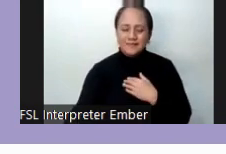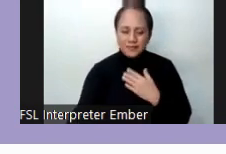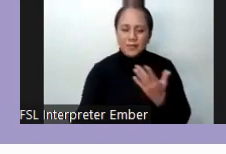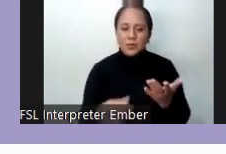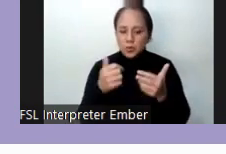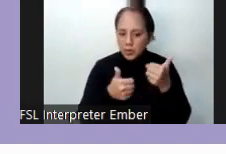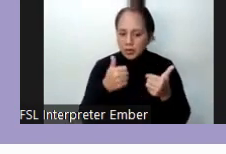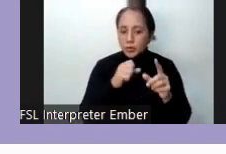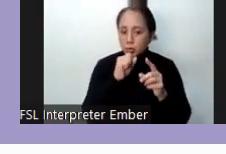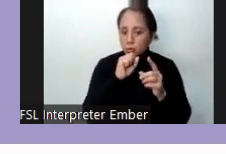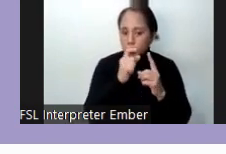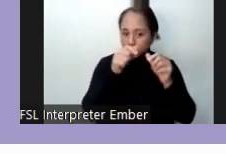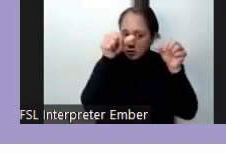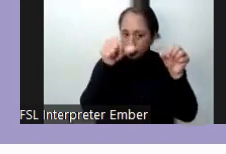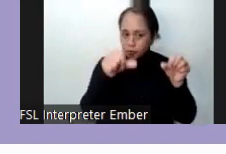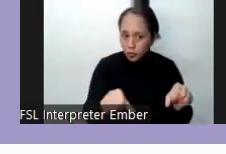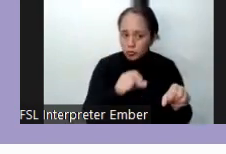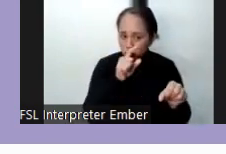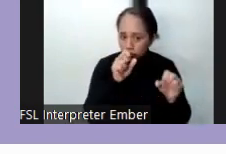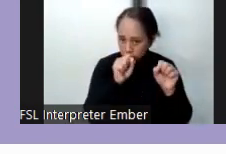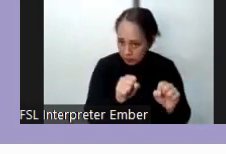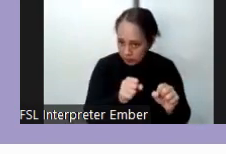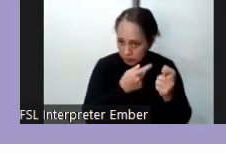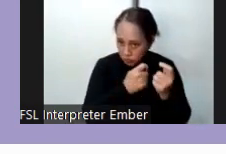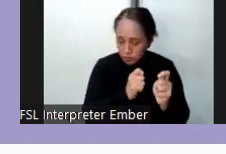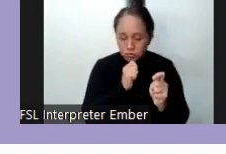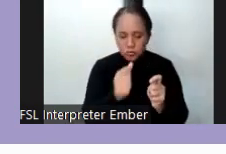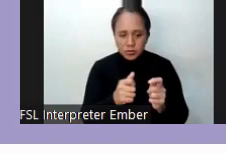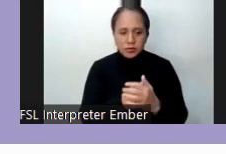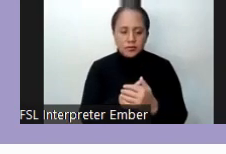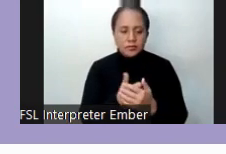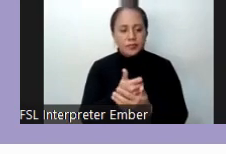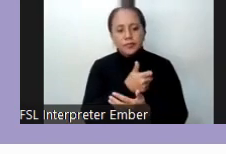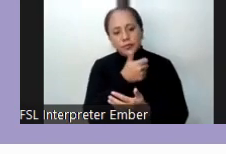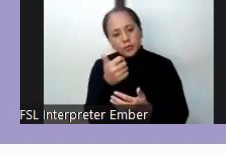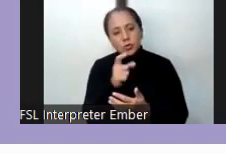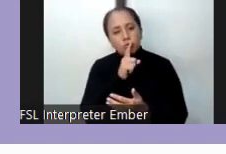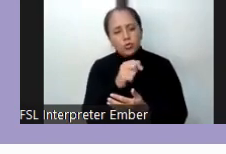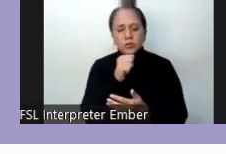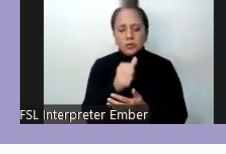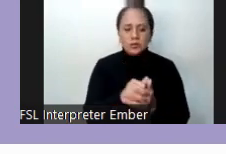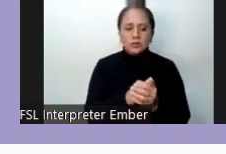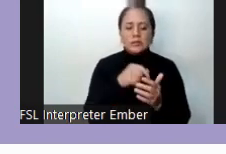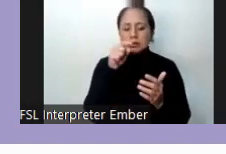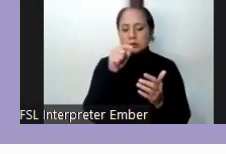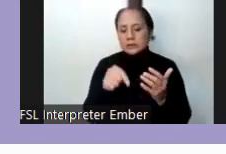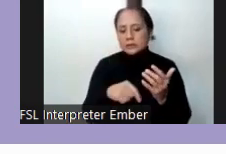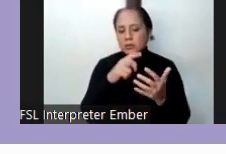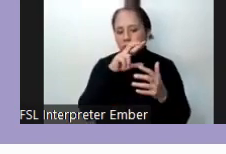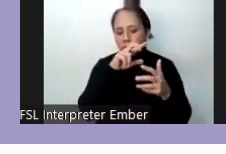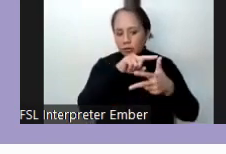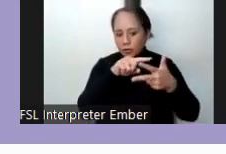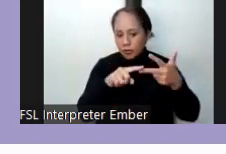the original post is reliable or not, or is it true or not. These three competencies